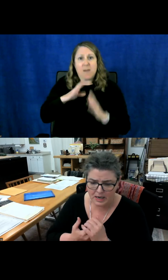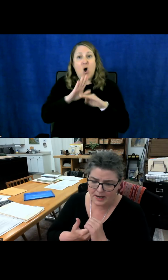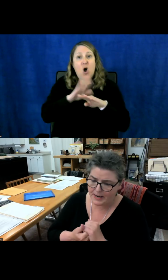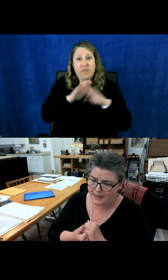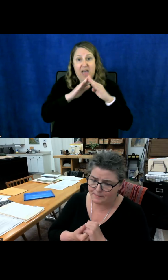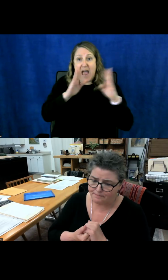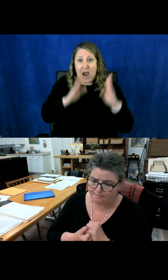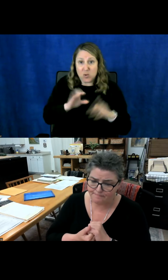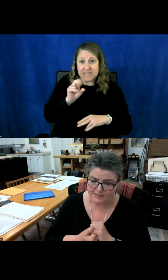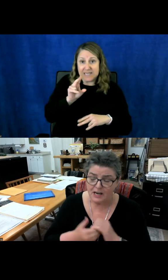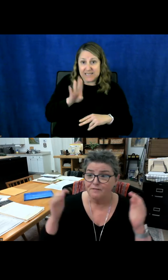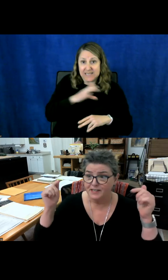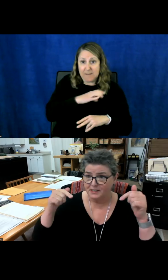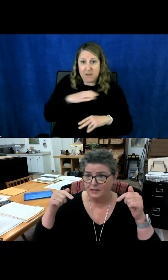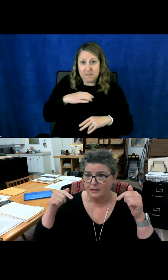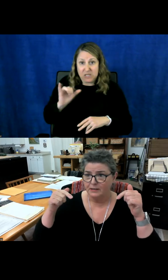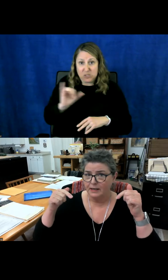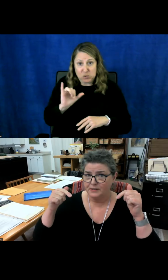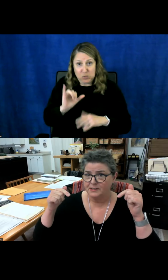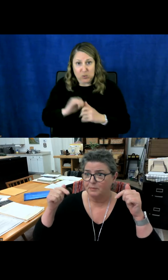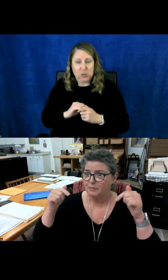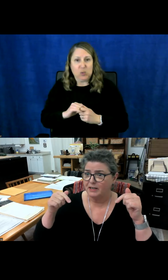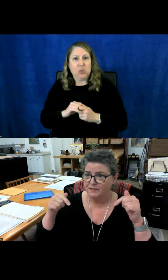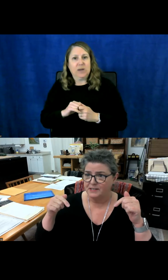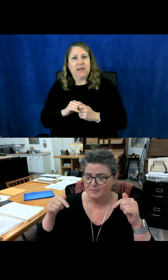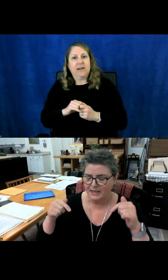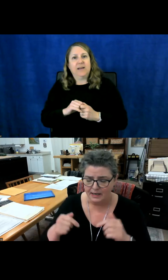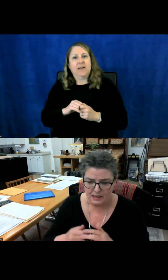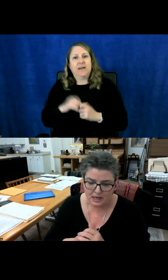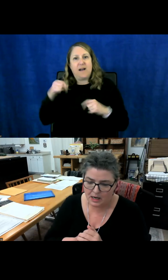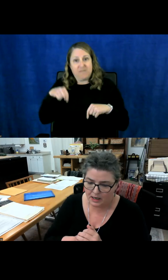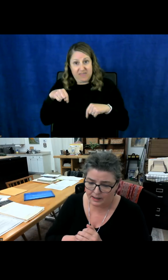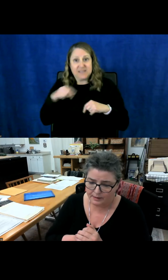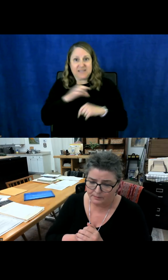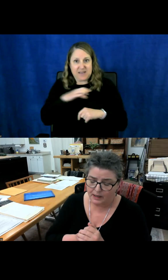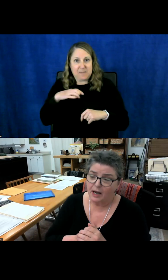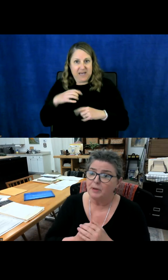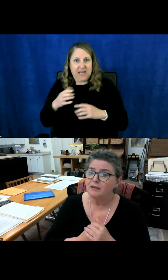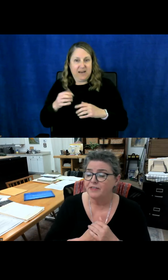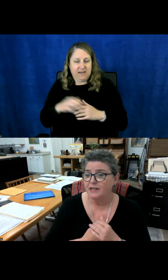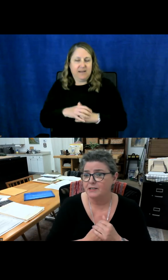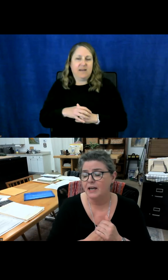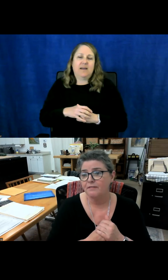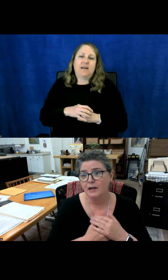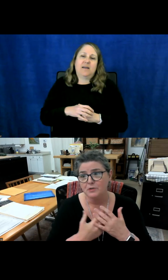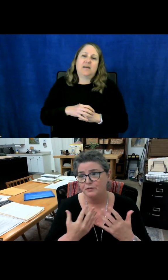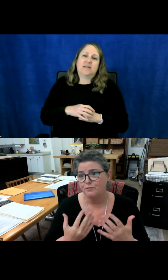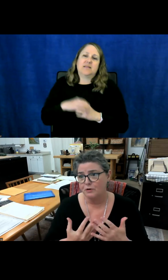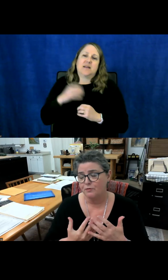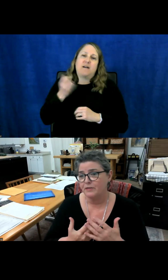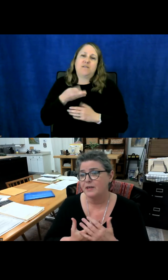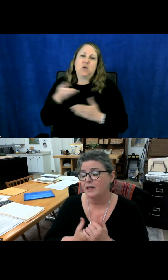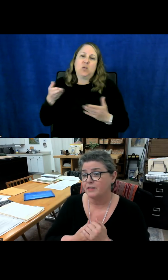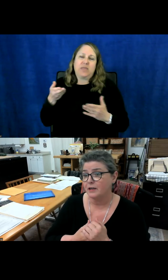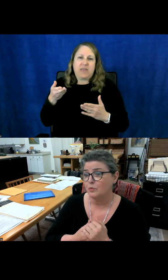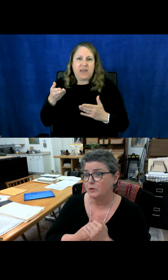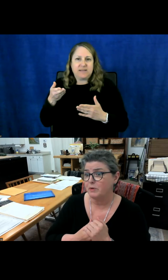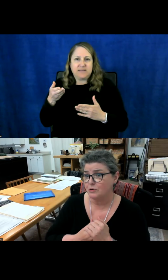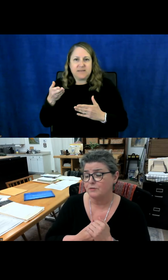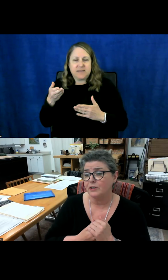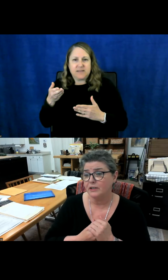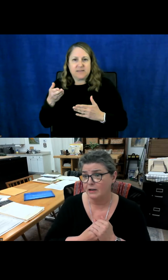well, of this housing subcommittee of this committee. A couple of things have come to the forefront that I